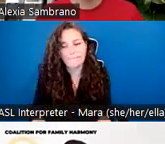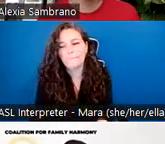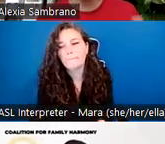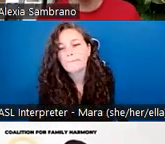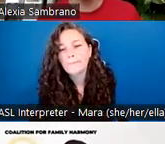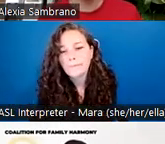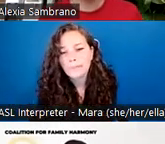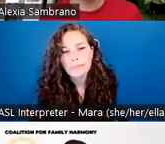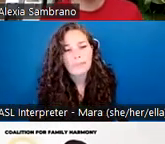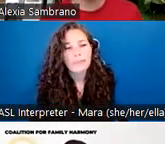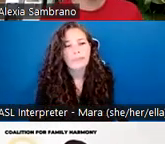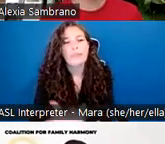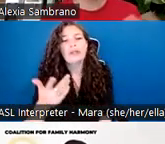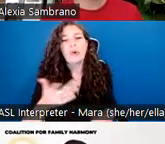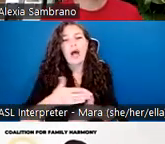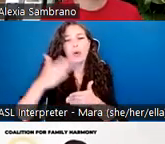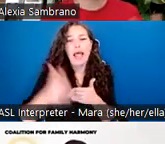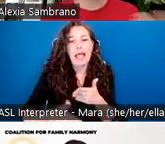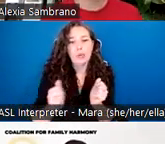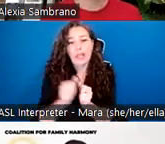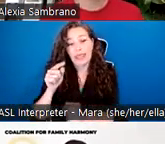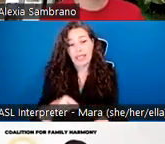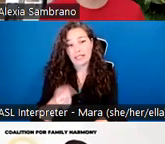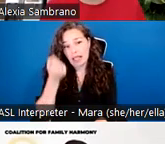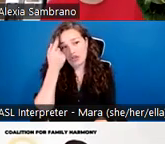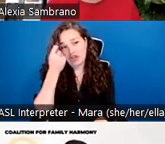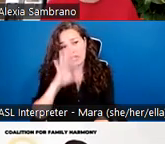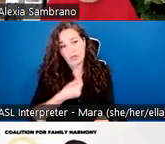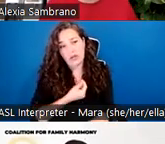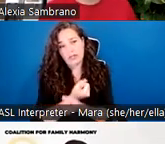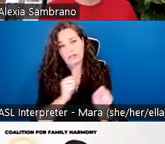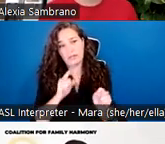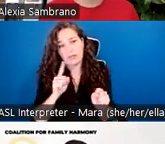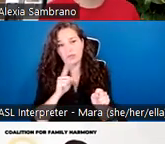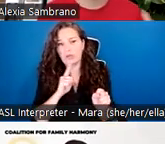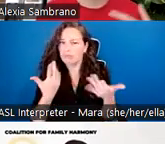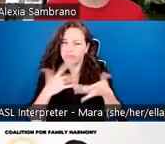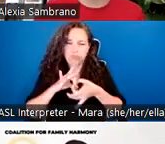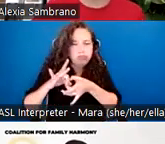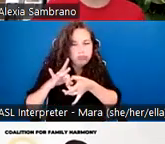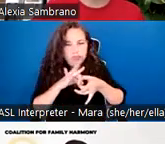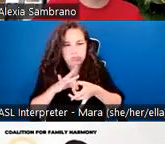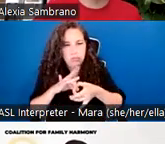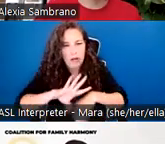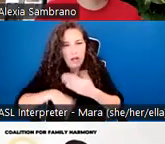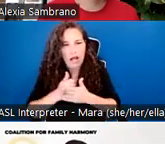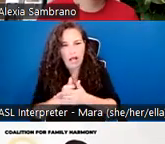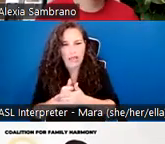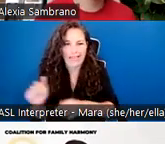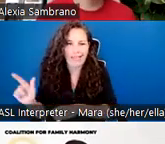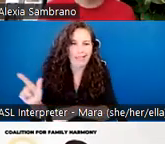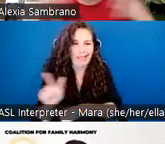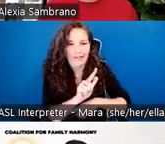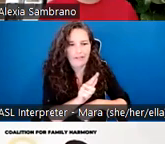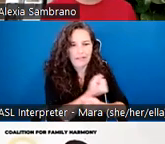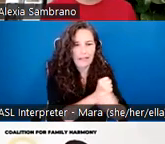So I'll leave you all off with this, right? We understand that trans liberation is intrinsically connected to all leftist liberation movements. So trans